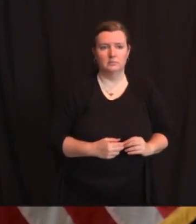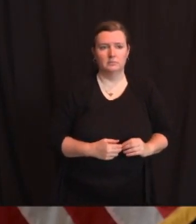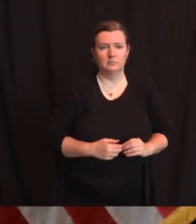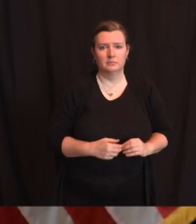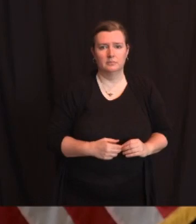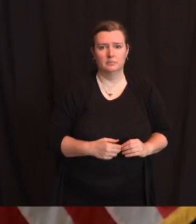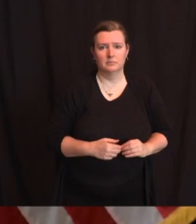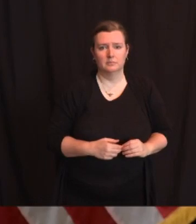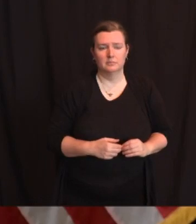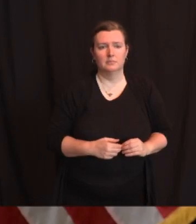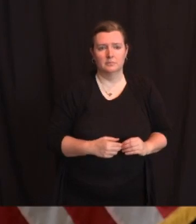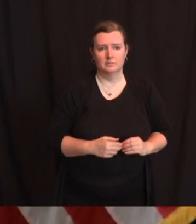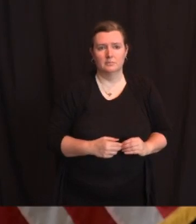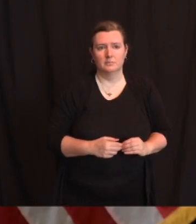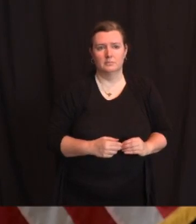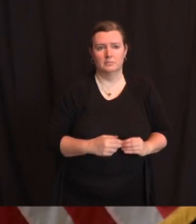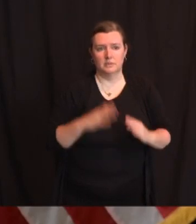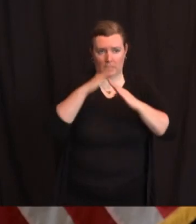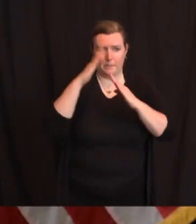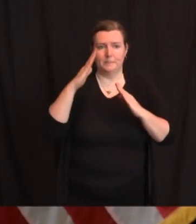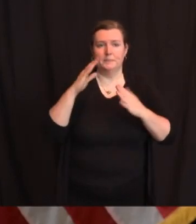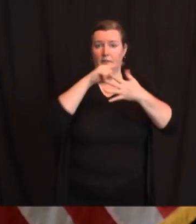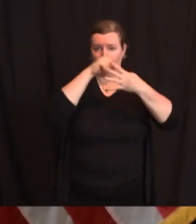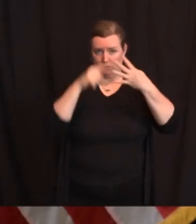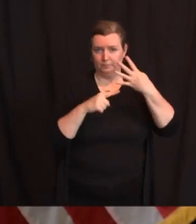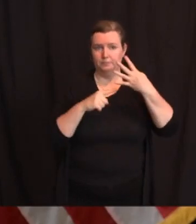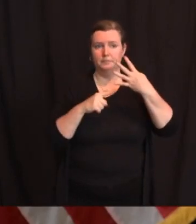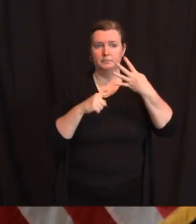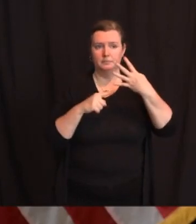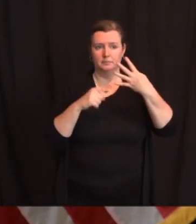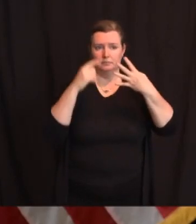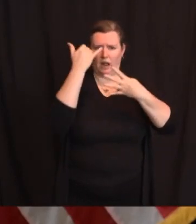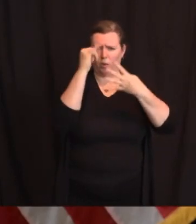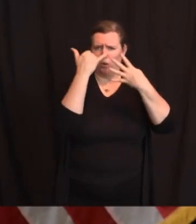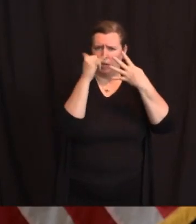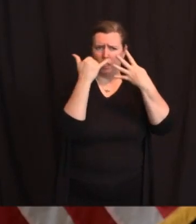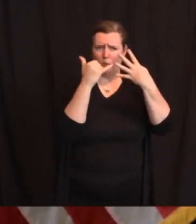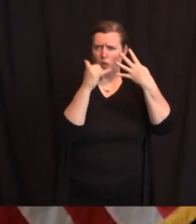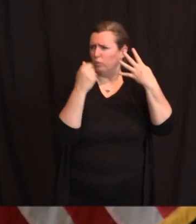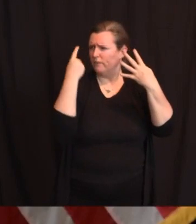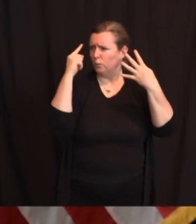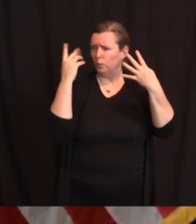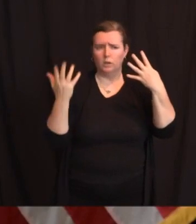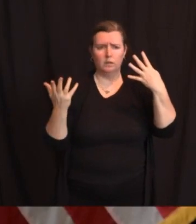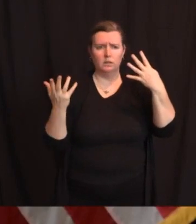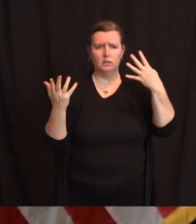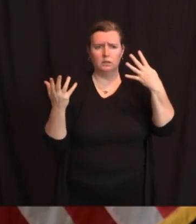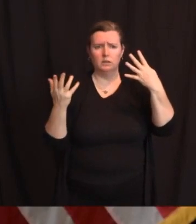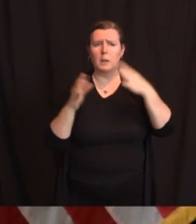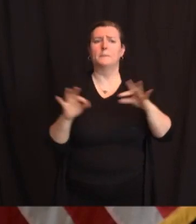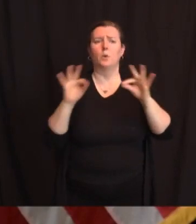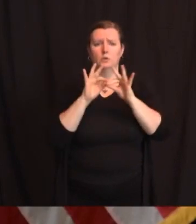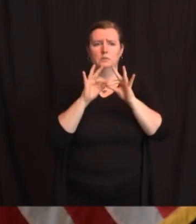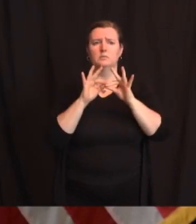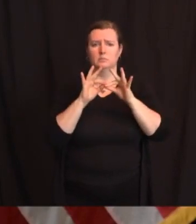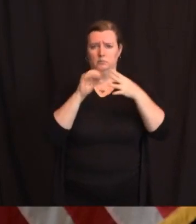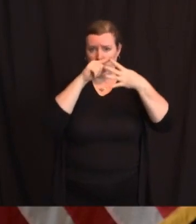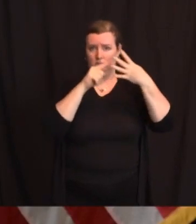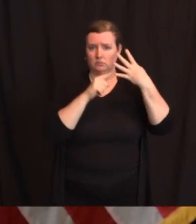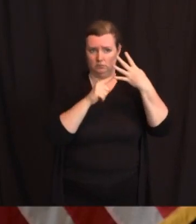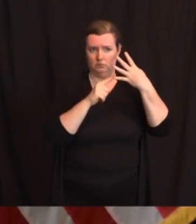top 4 are the ones that they're in yellow for a reason, because we know to a person or to an entity as